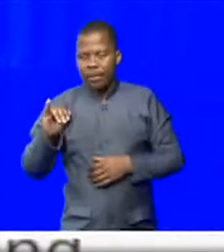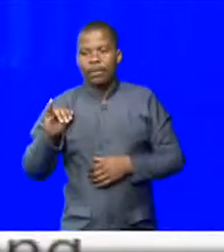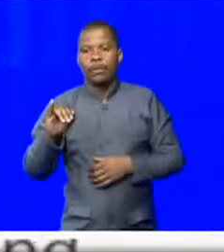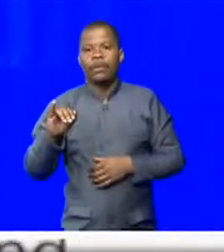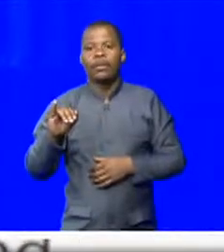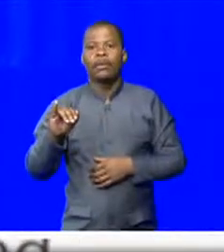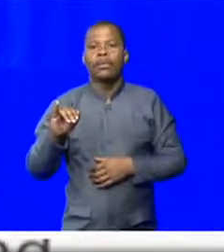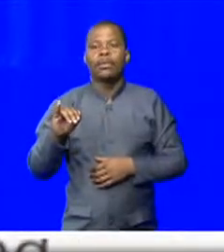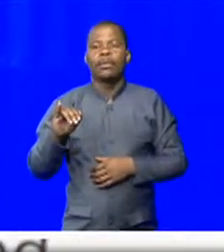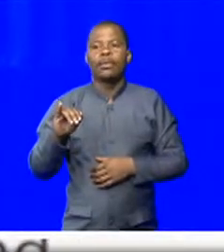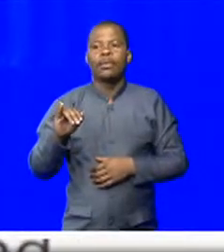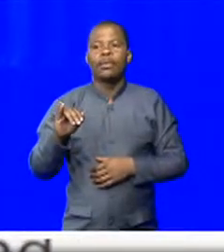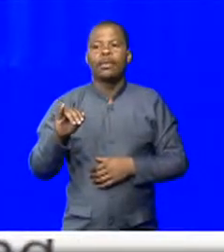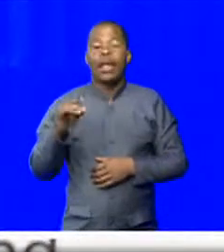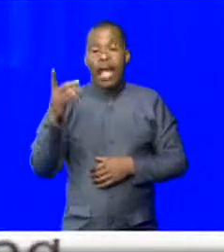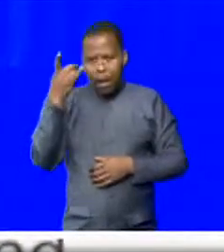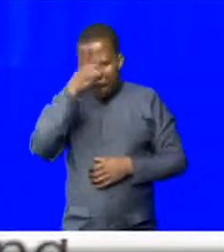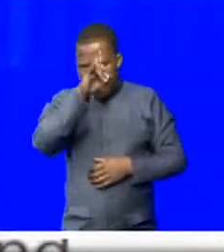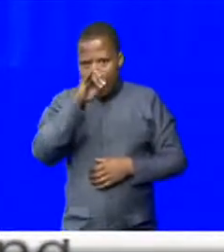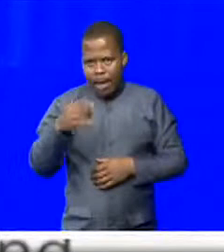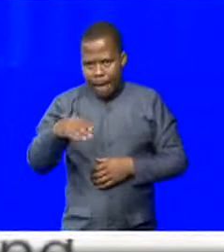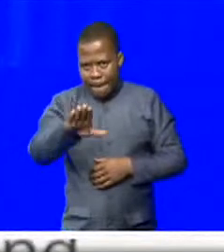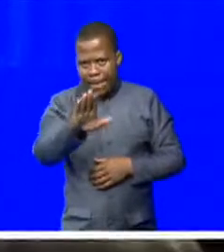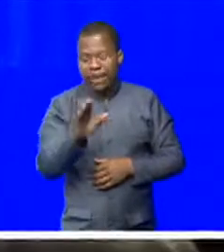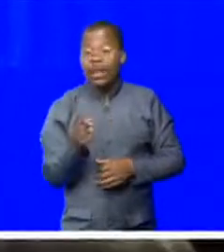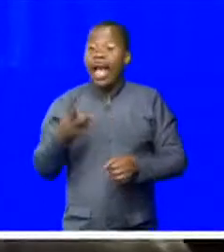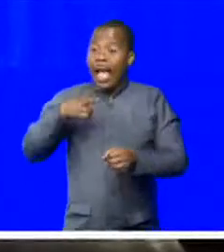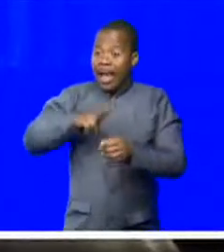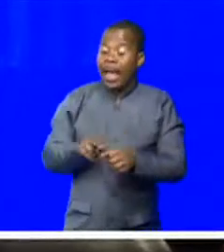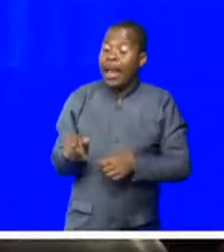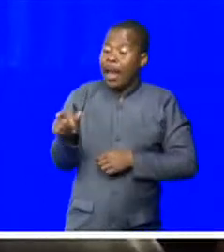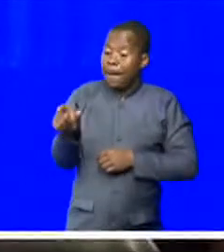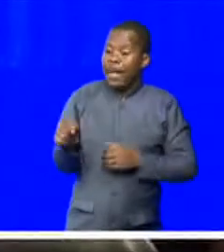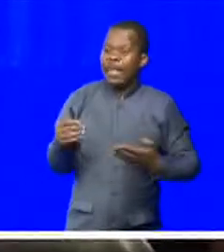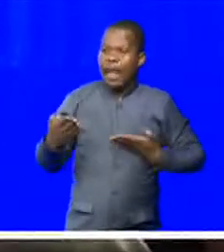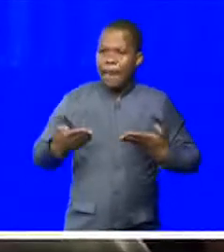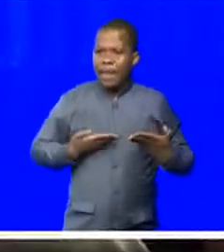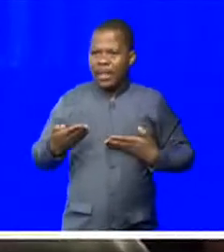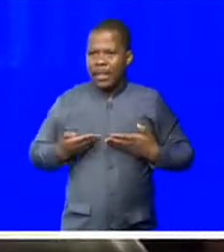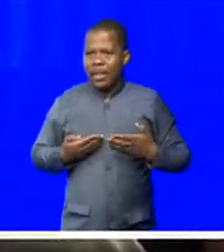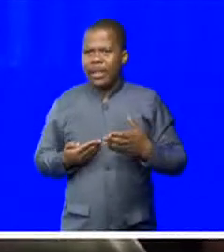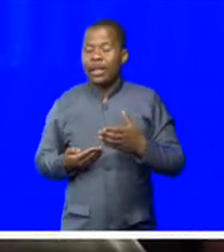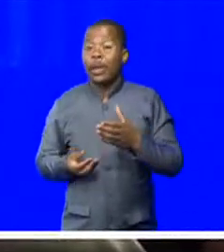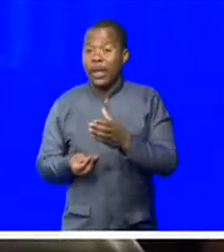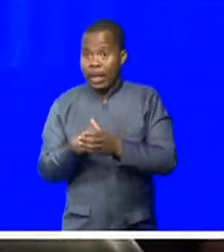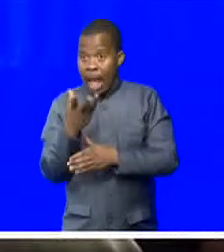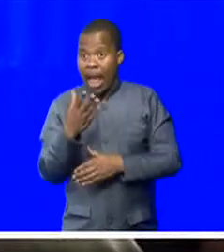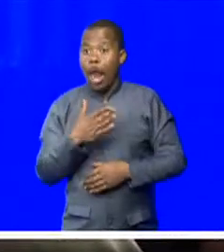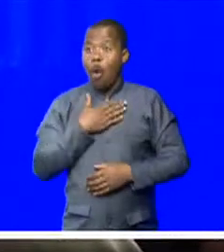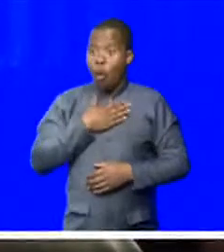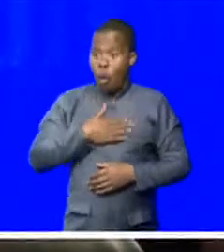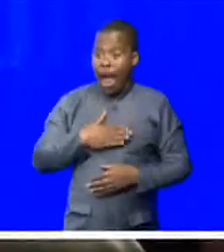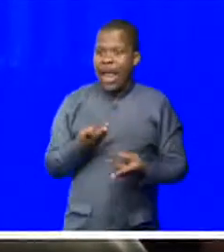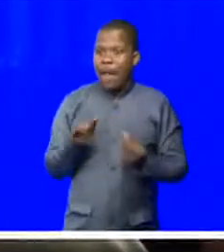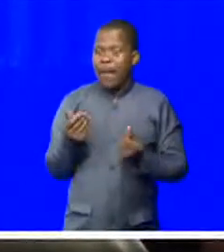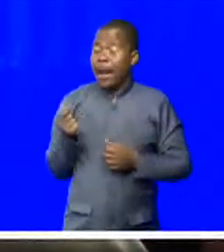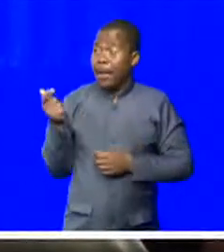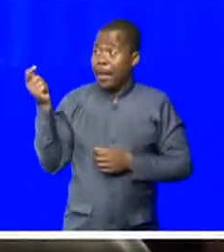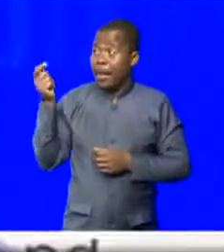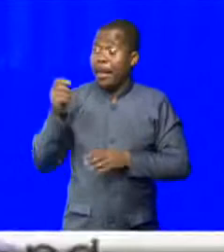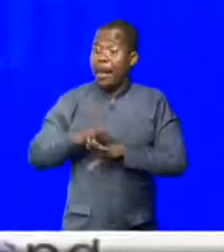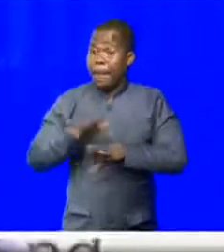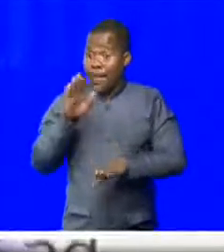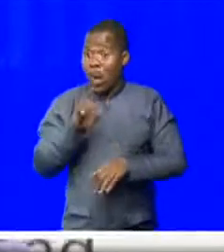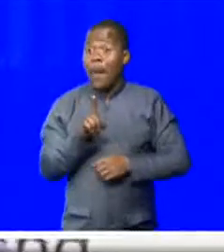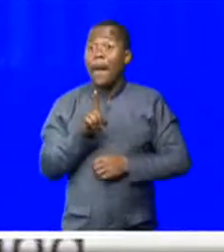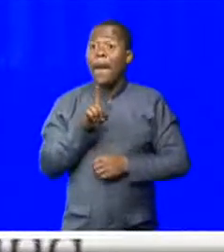Uma wenda ibusiness umuntu lo into business ujaka profit. Umuntu ke